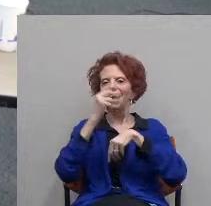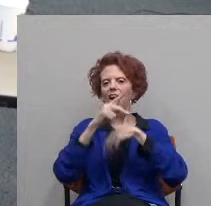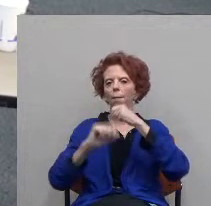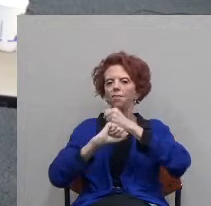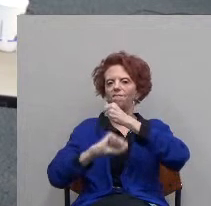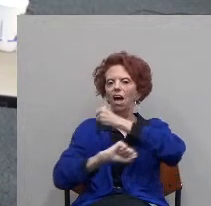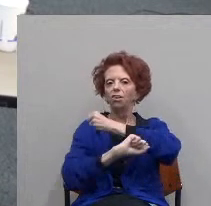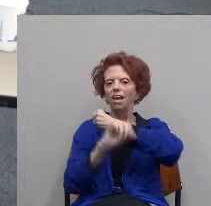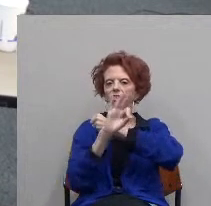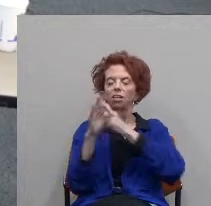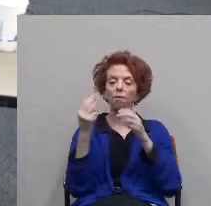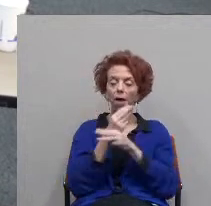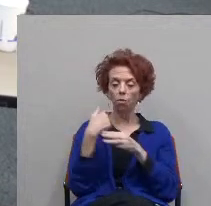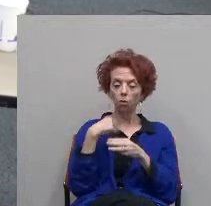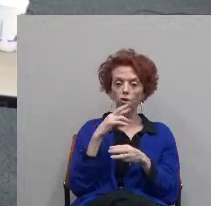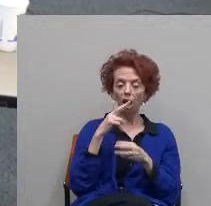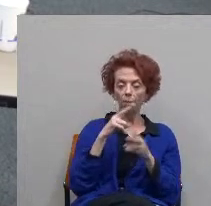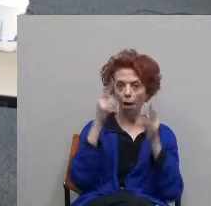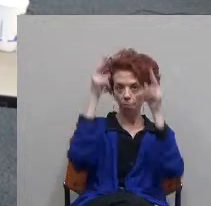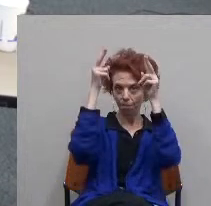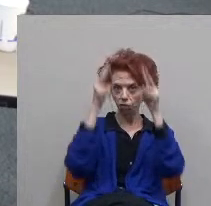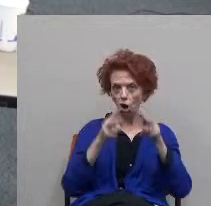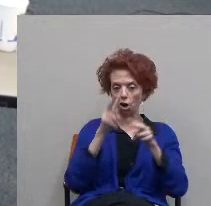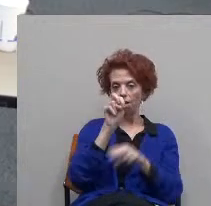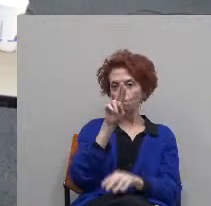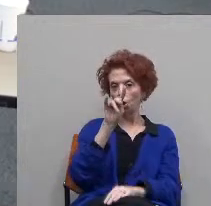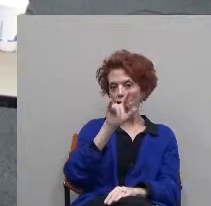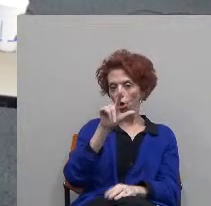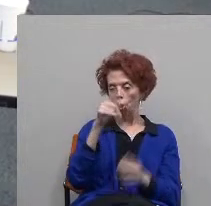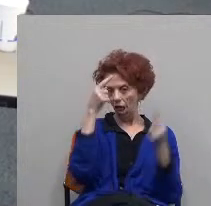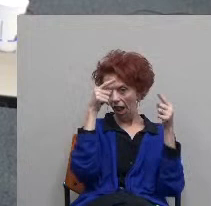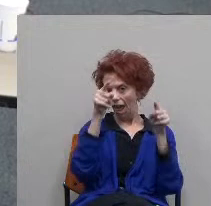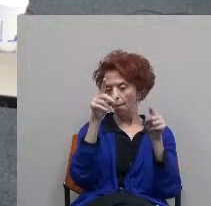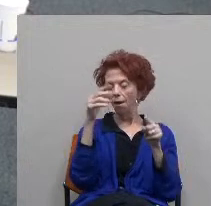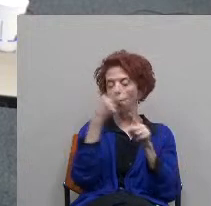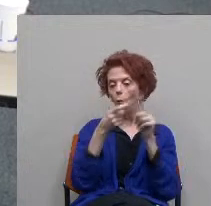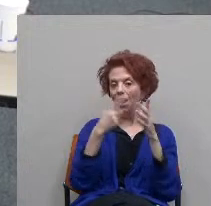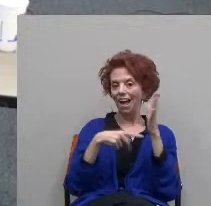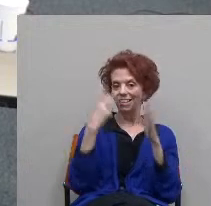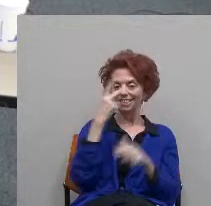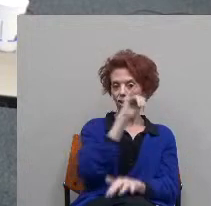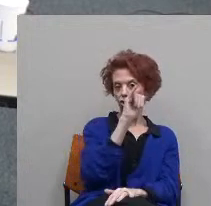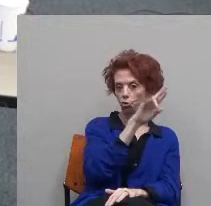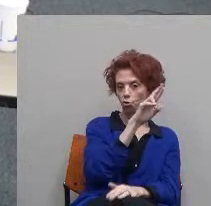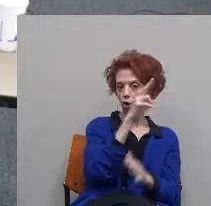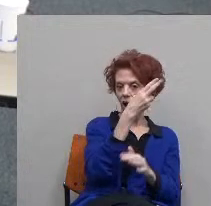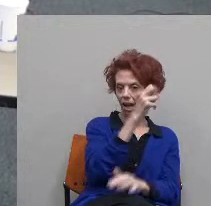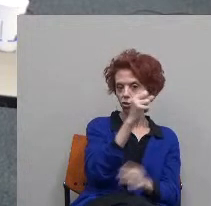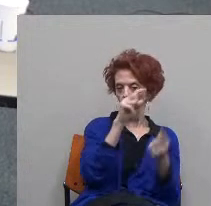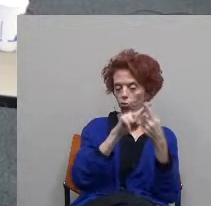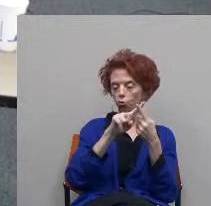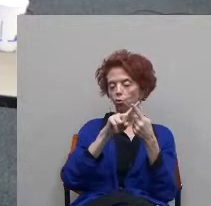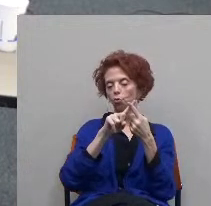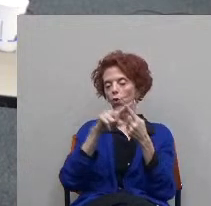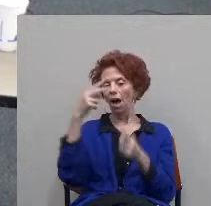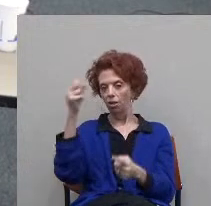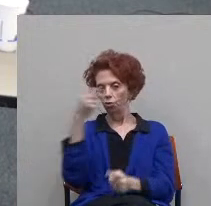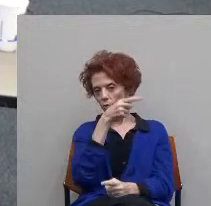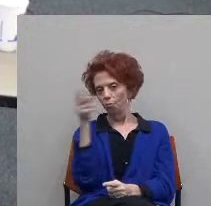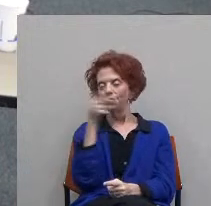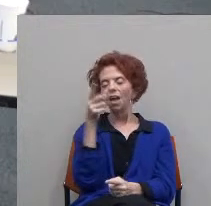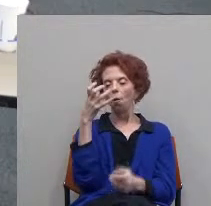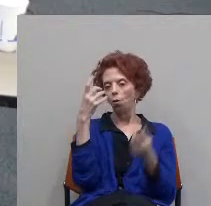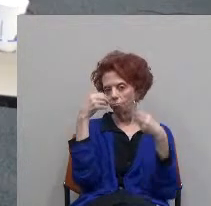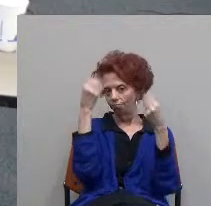foundations of math, we talk about the vertical alignment piece. One of the things I see from the junior high to high school transition, and this is in the weeds, I just want to put it out there,